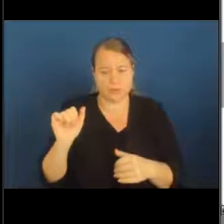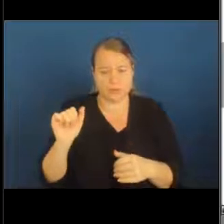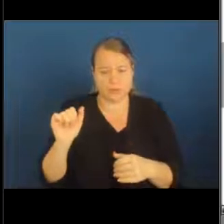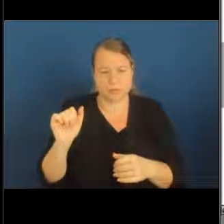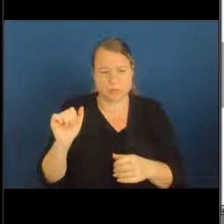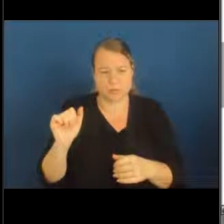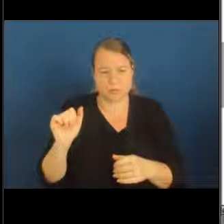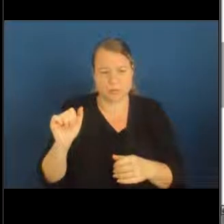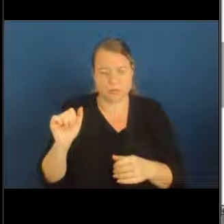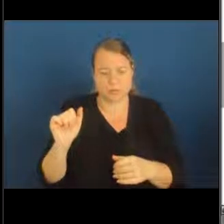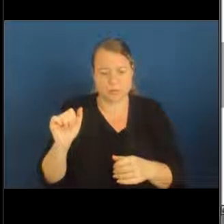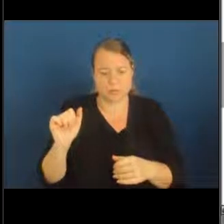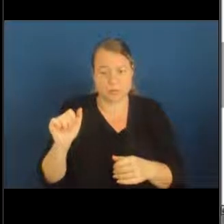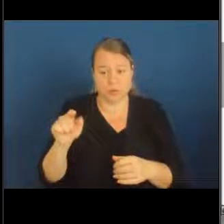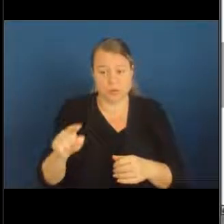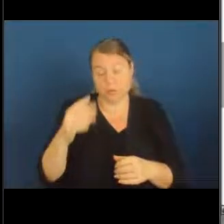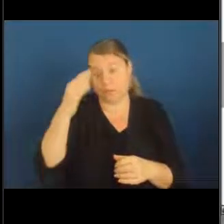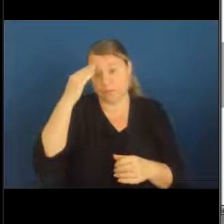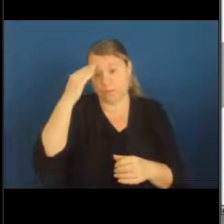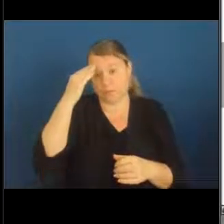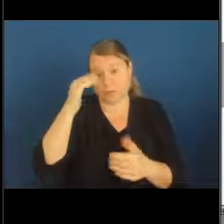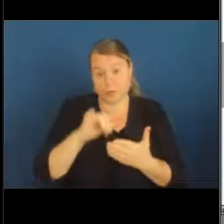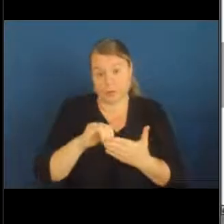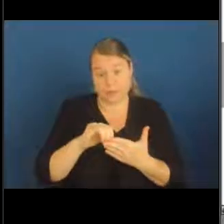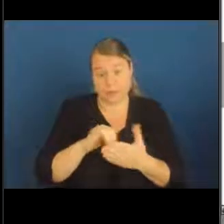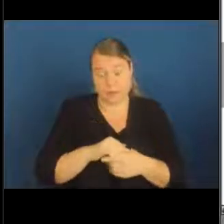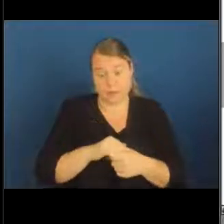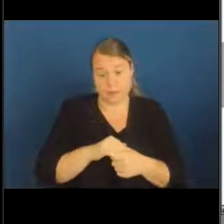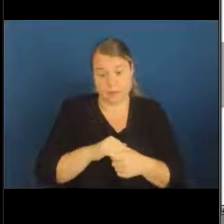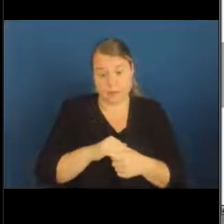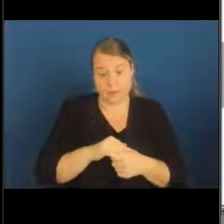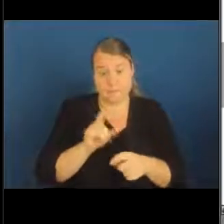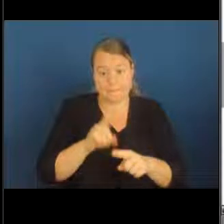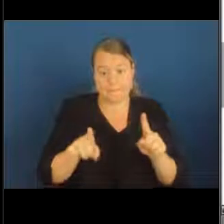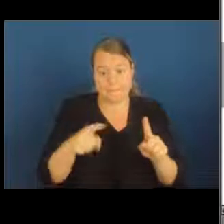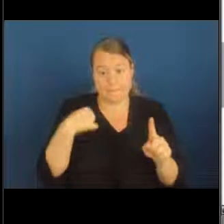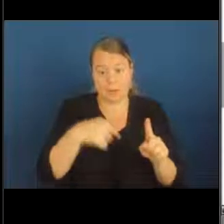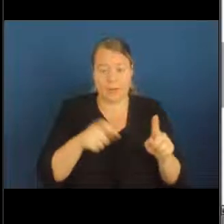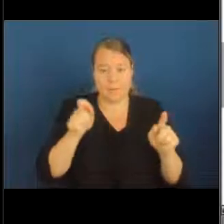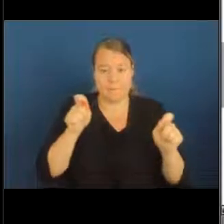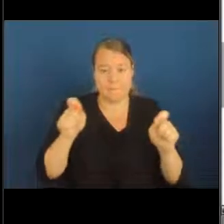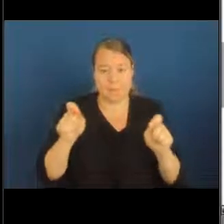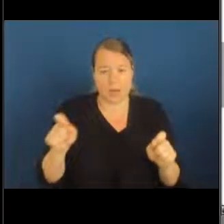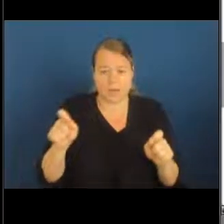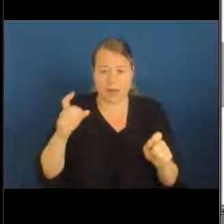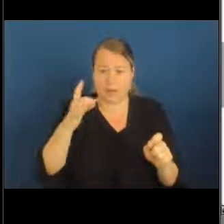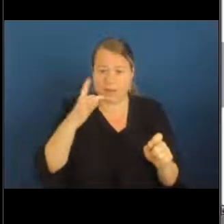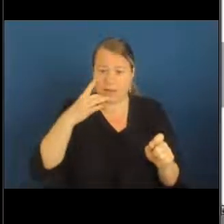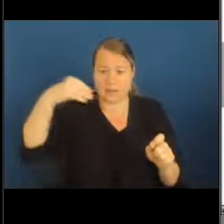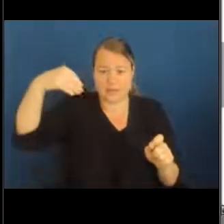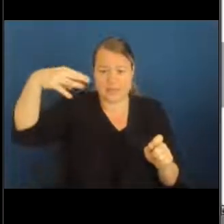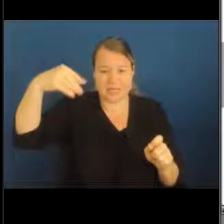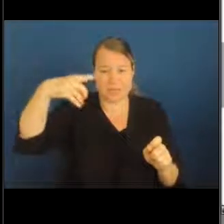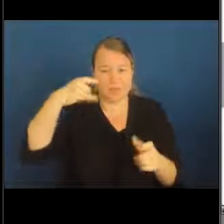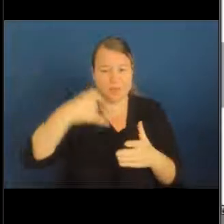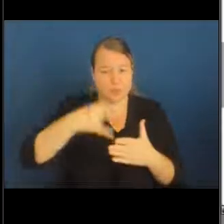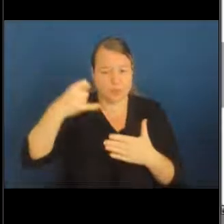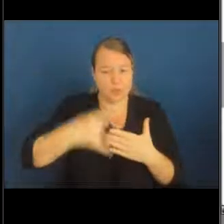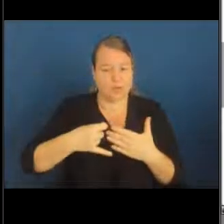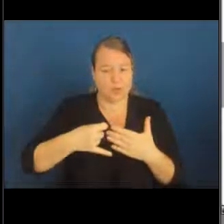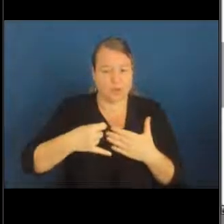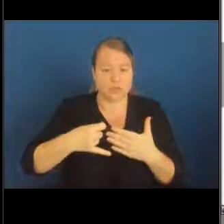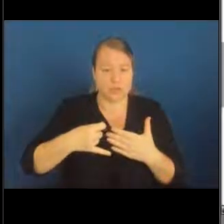Bob, if you are familiar with that. But we are modifying the signals for the project